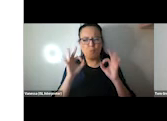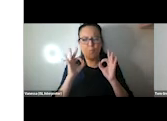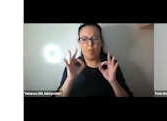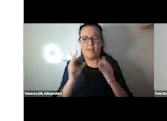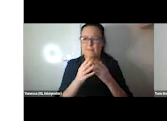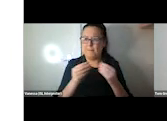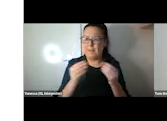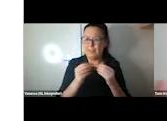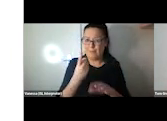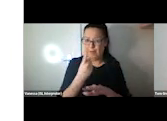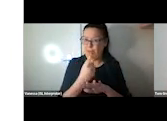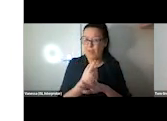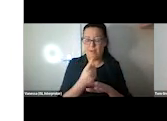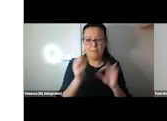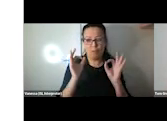here.